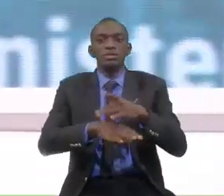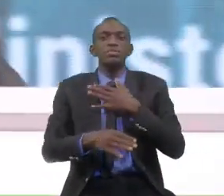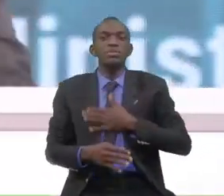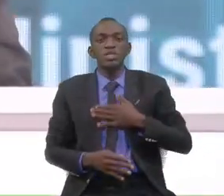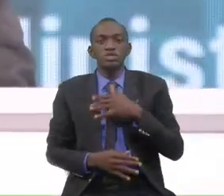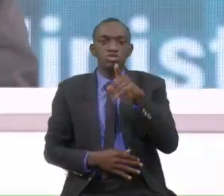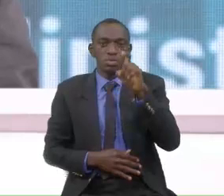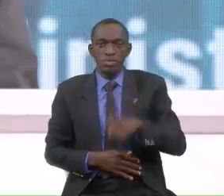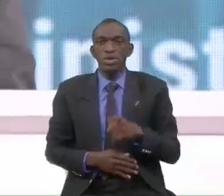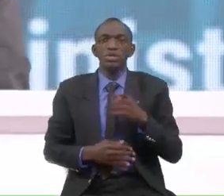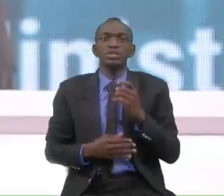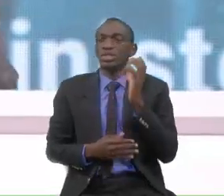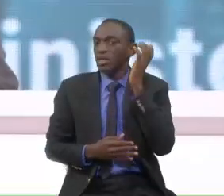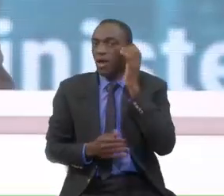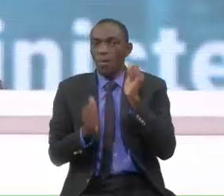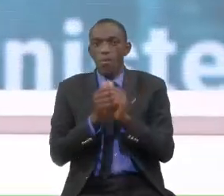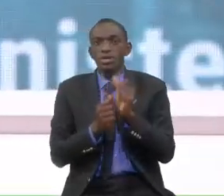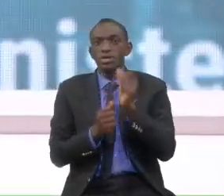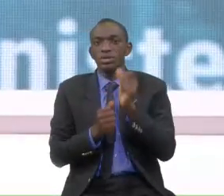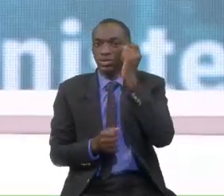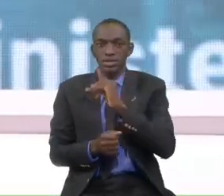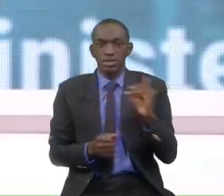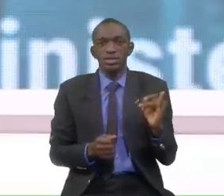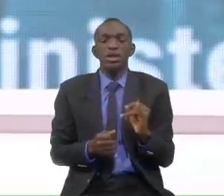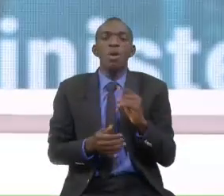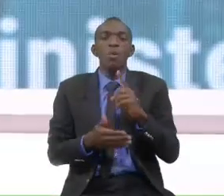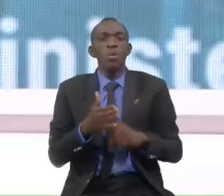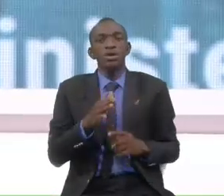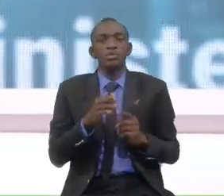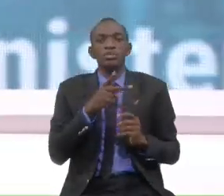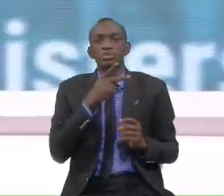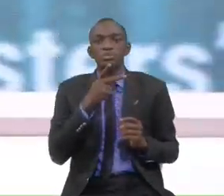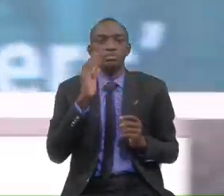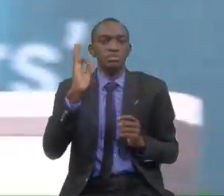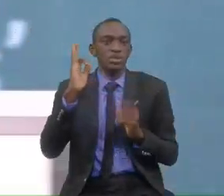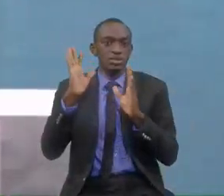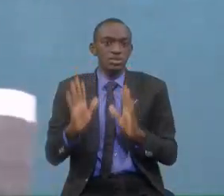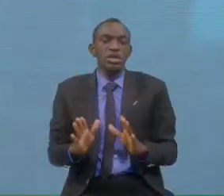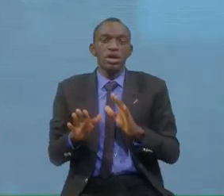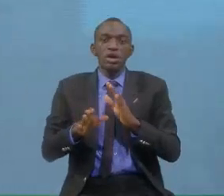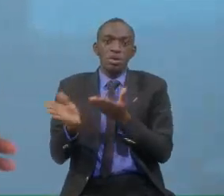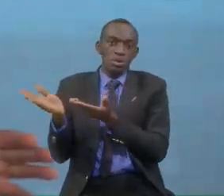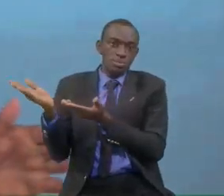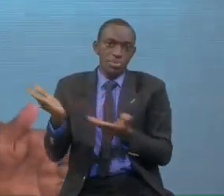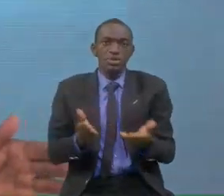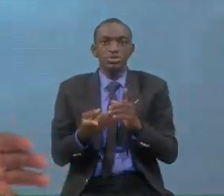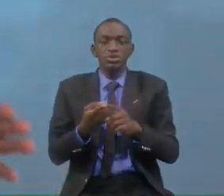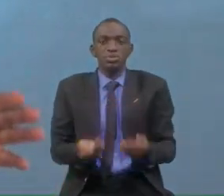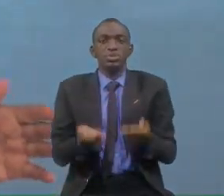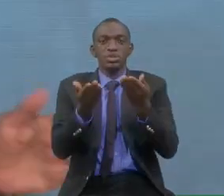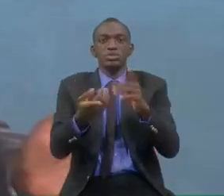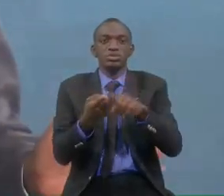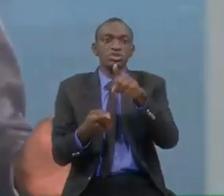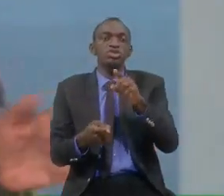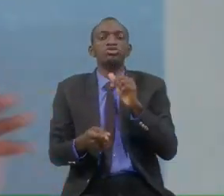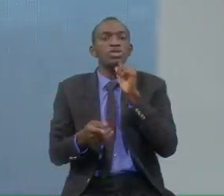hear with understanding what I come to present to you. You must not allow the tradition of